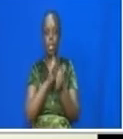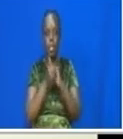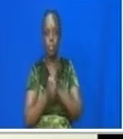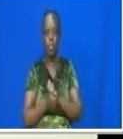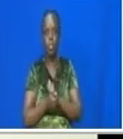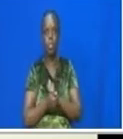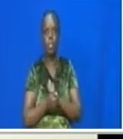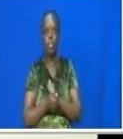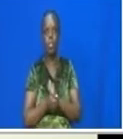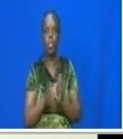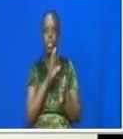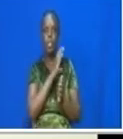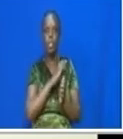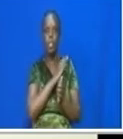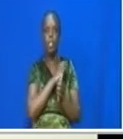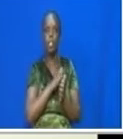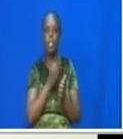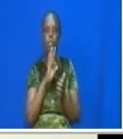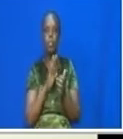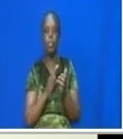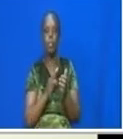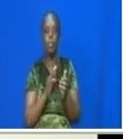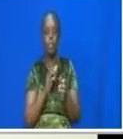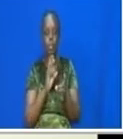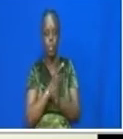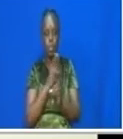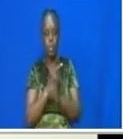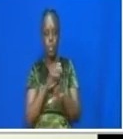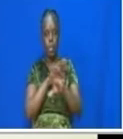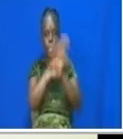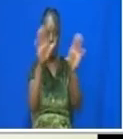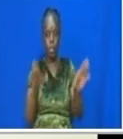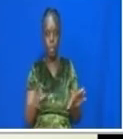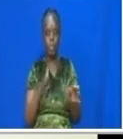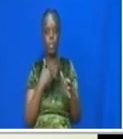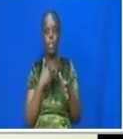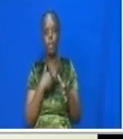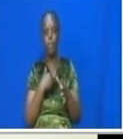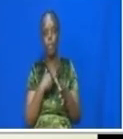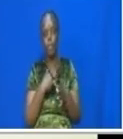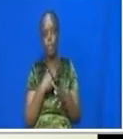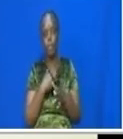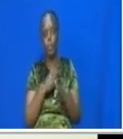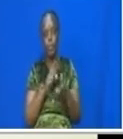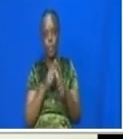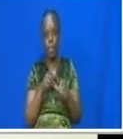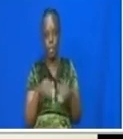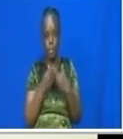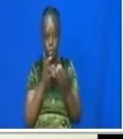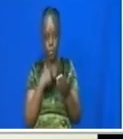explain some of the adaptation skills, characters that various environments